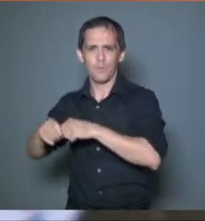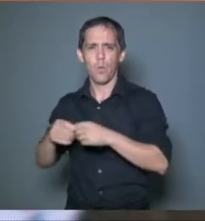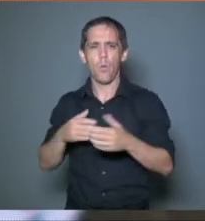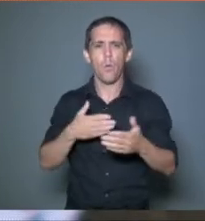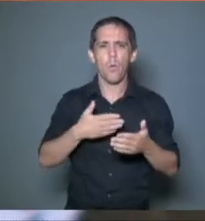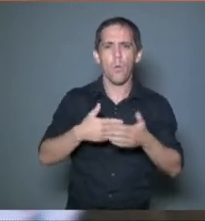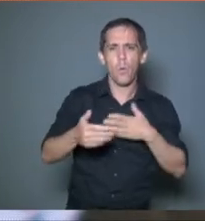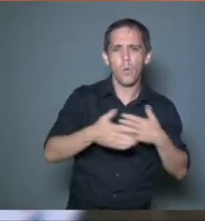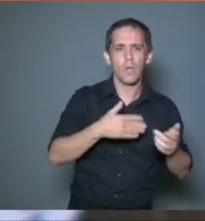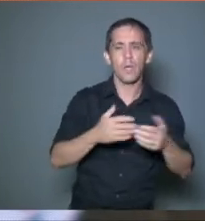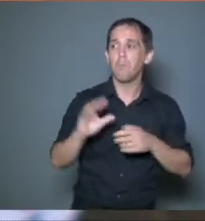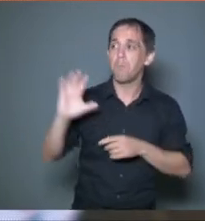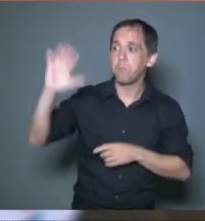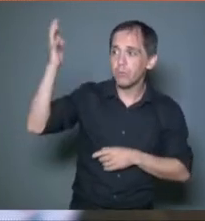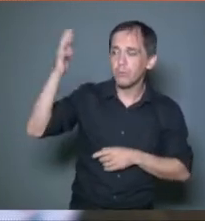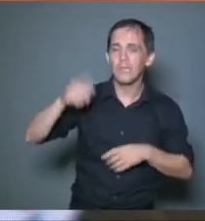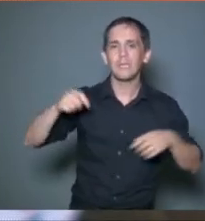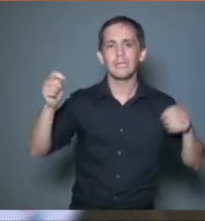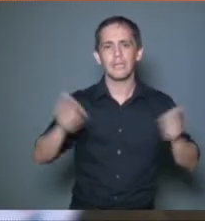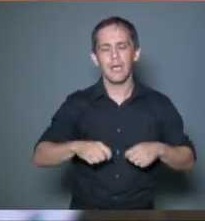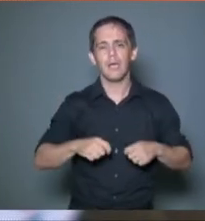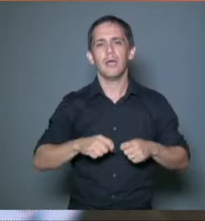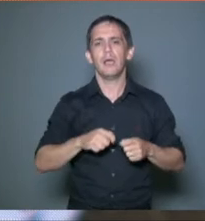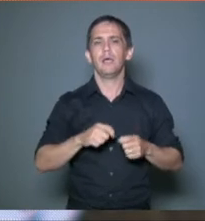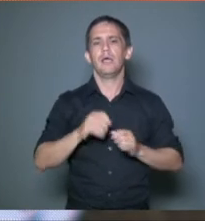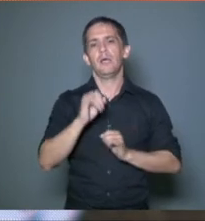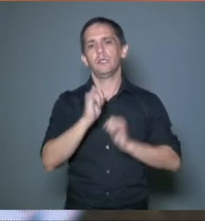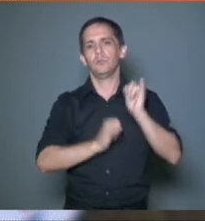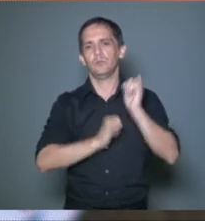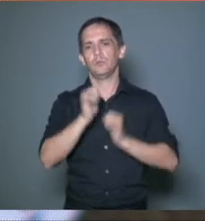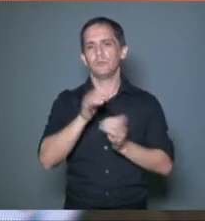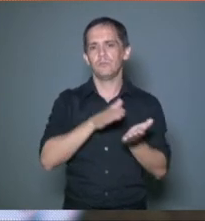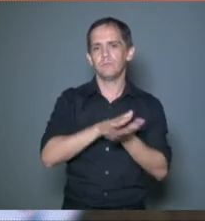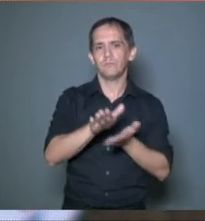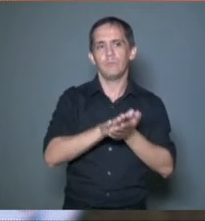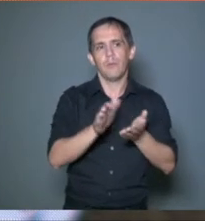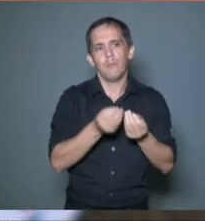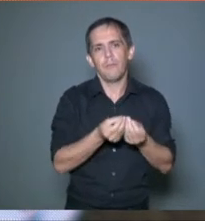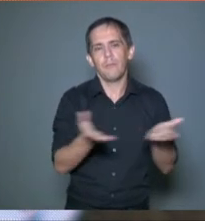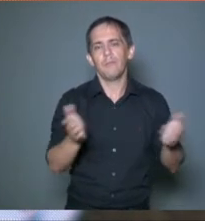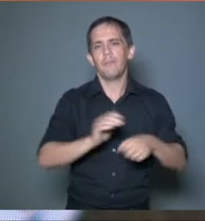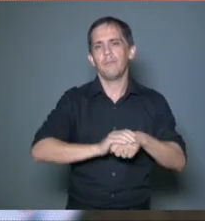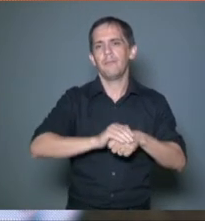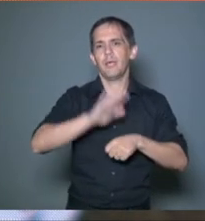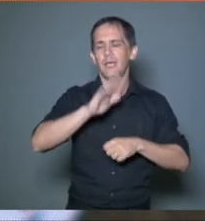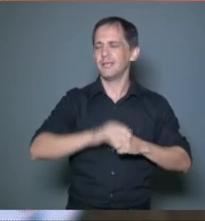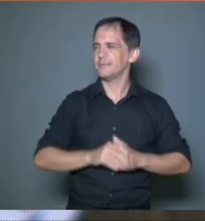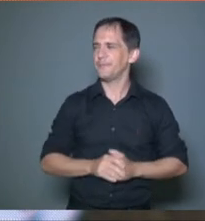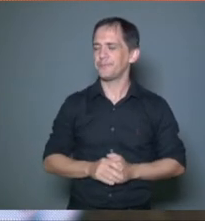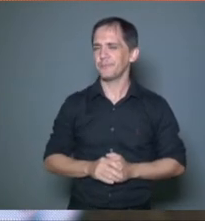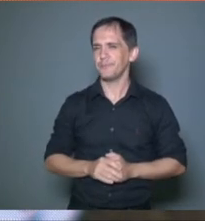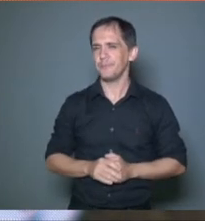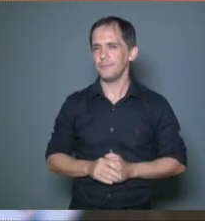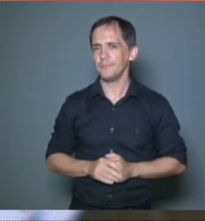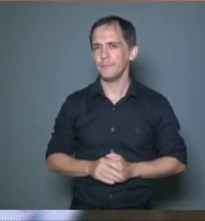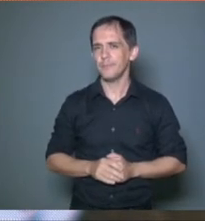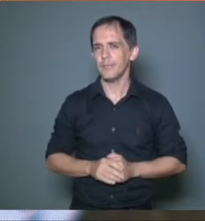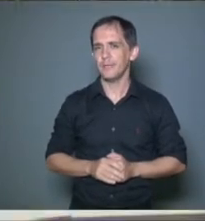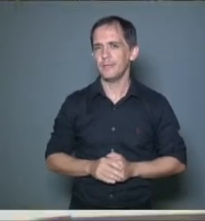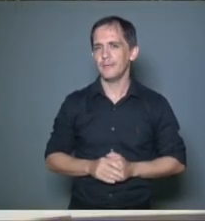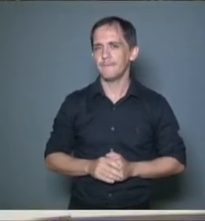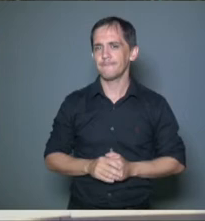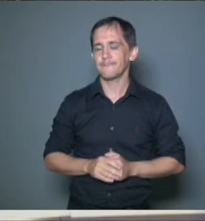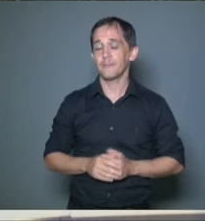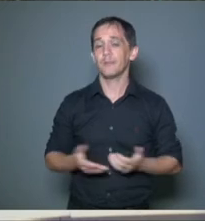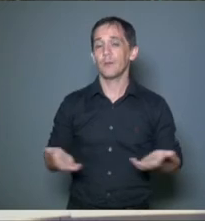adjustments in the cost of natural gas, the industry can respond very quickly and increase its supply